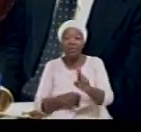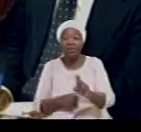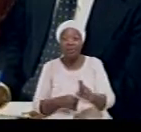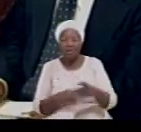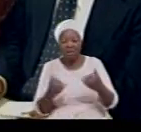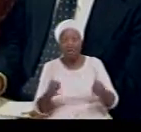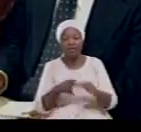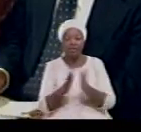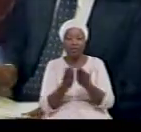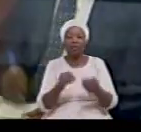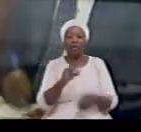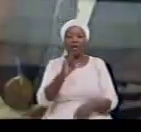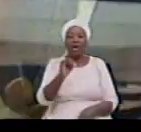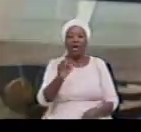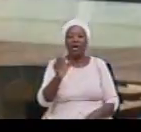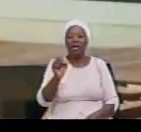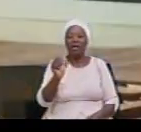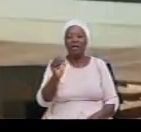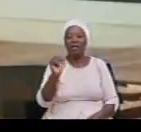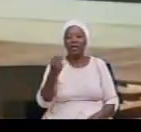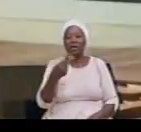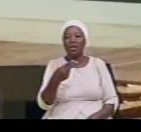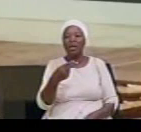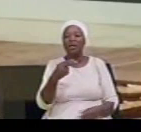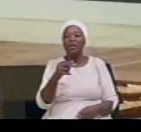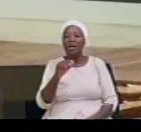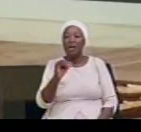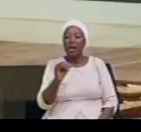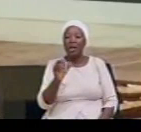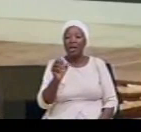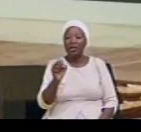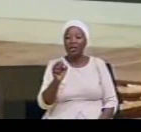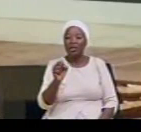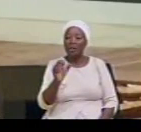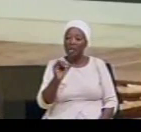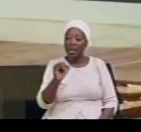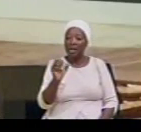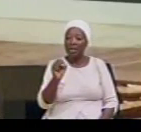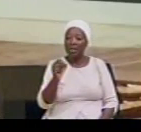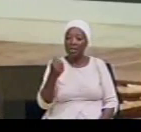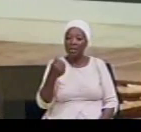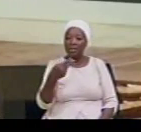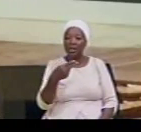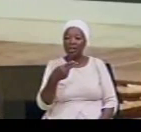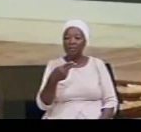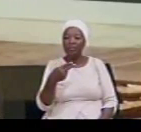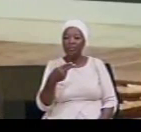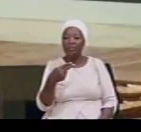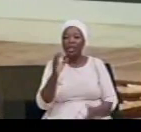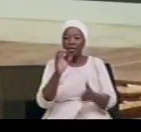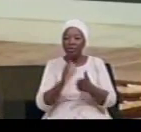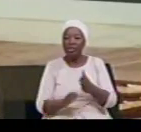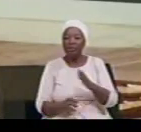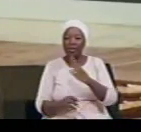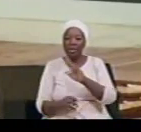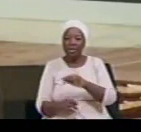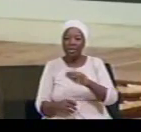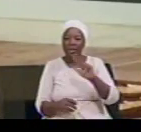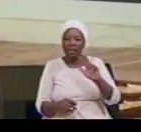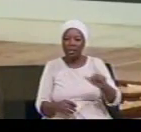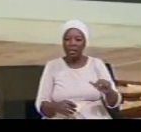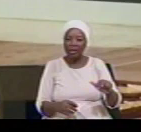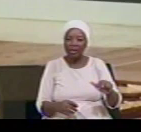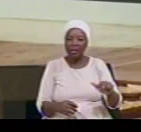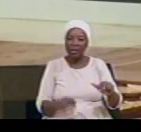Isaiah chapter 33. Isaiah chapter 33, verse 24.